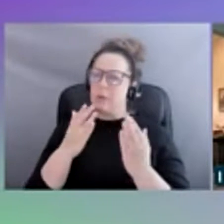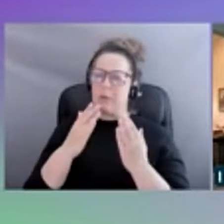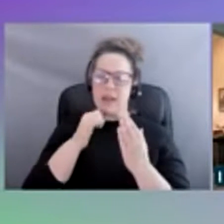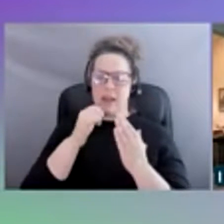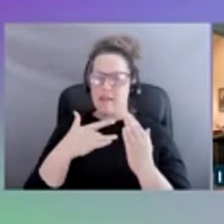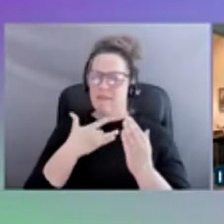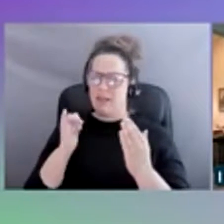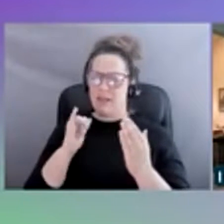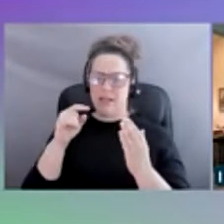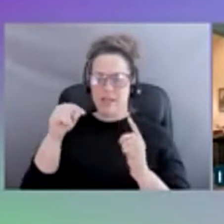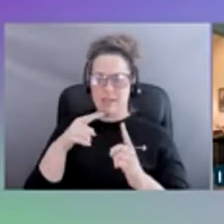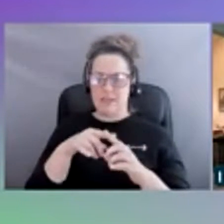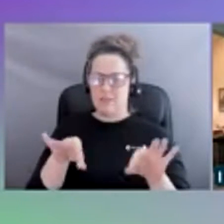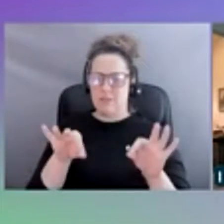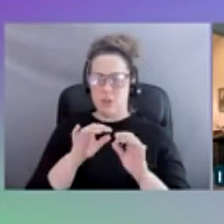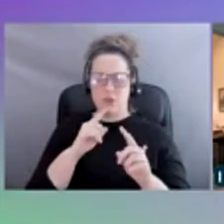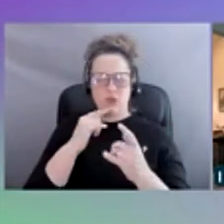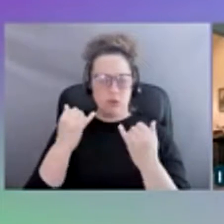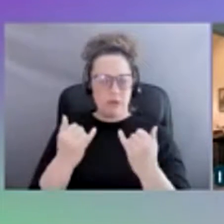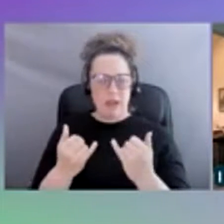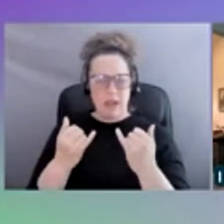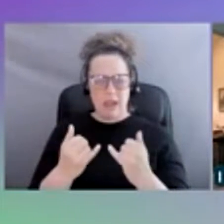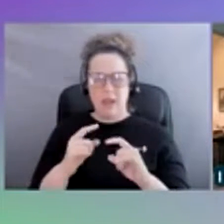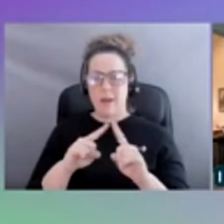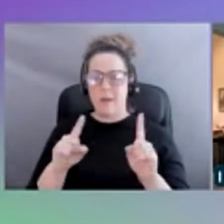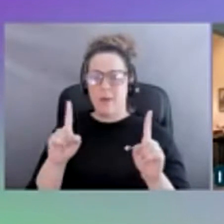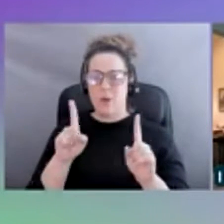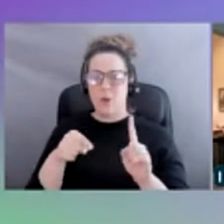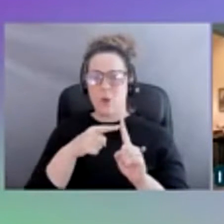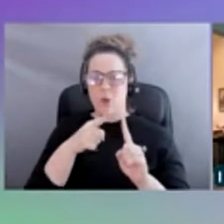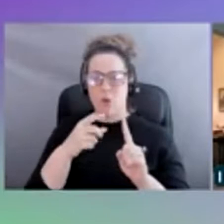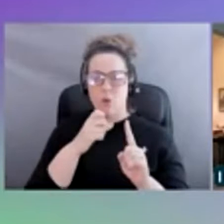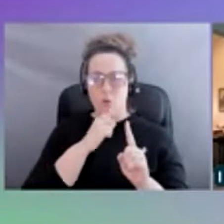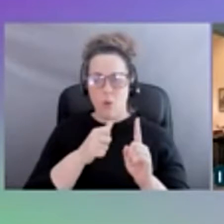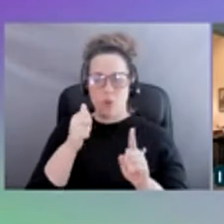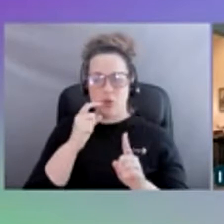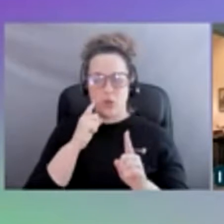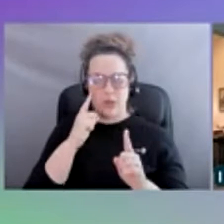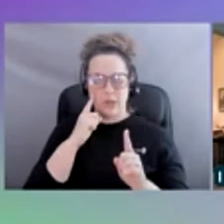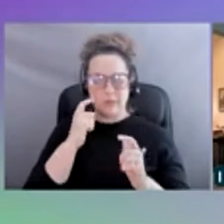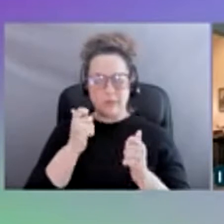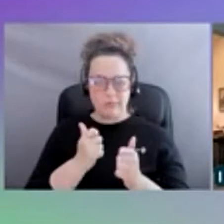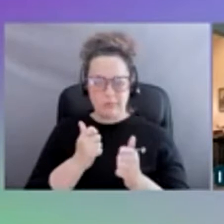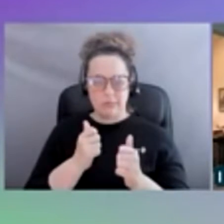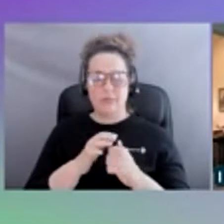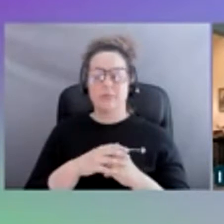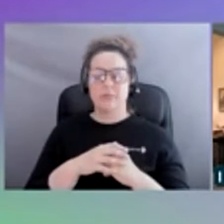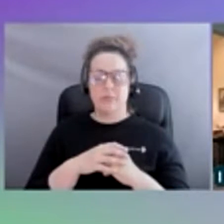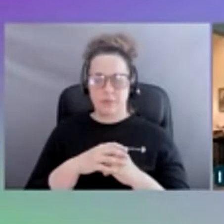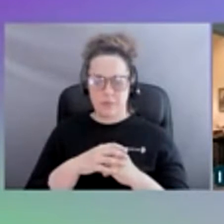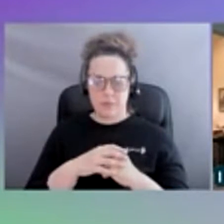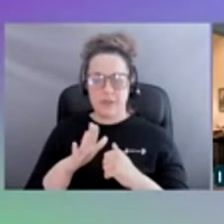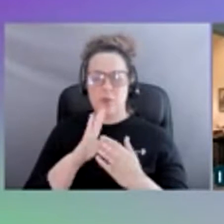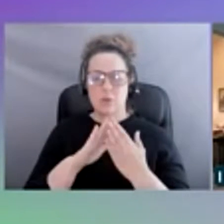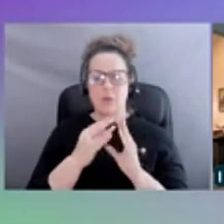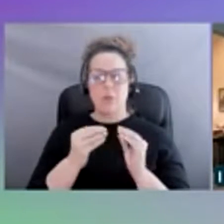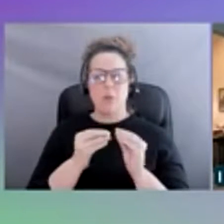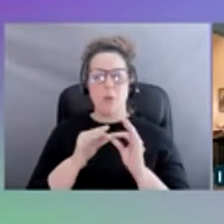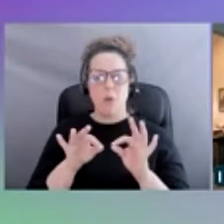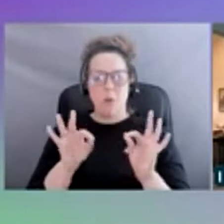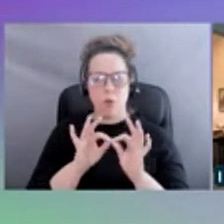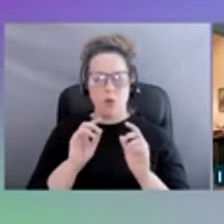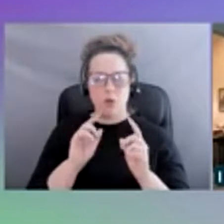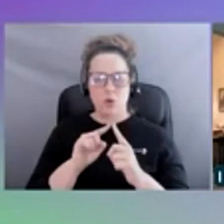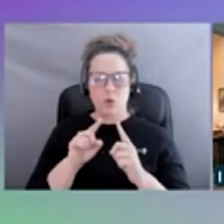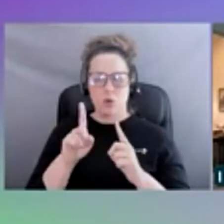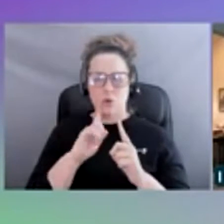not feel like this is important to you now, but when you're older and as your eyesight declines, this will become more important to you. And it